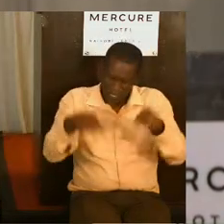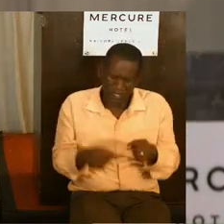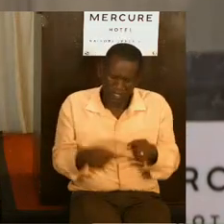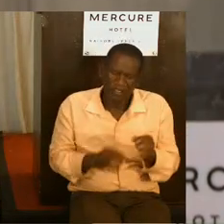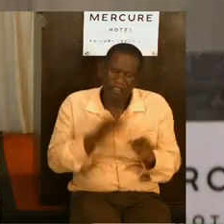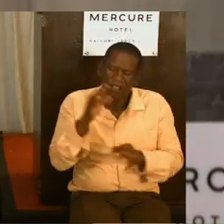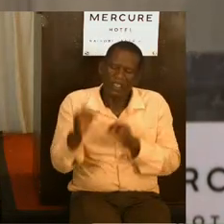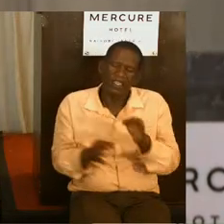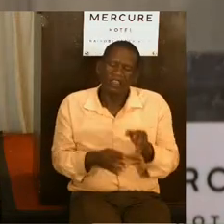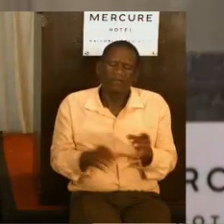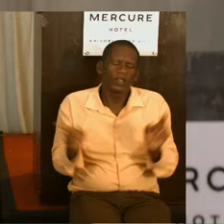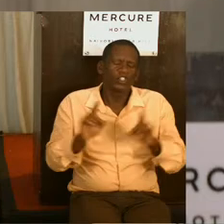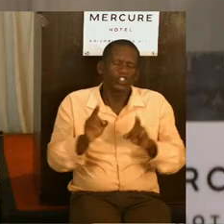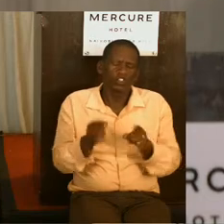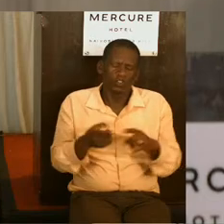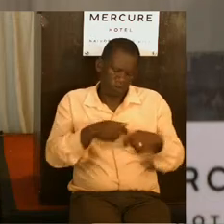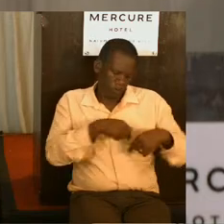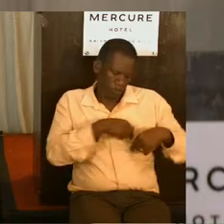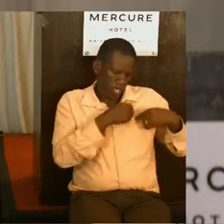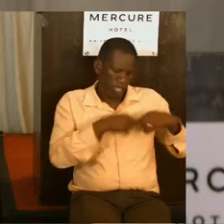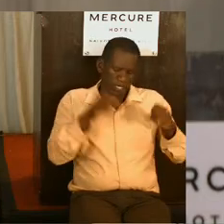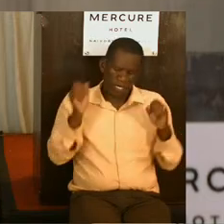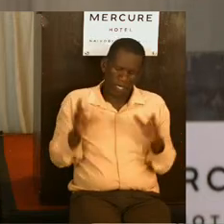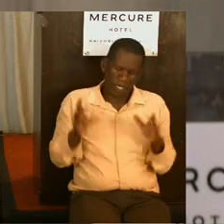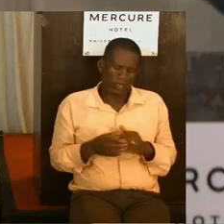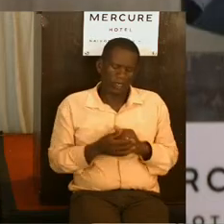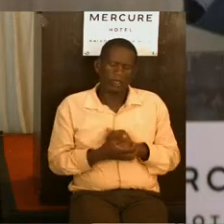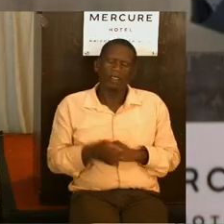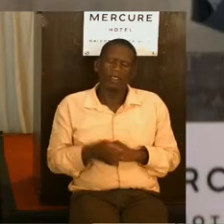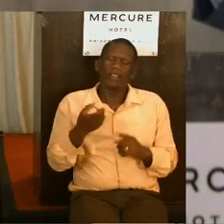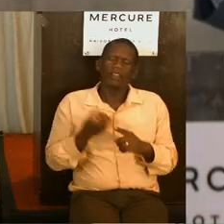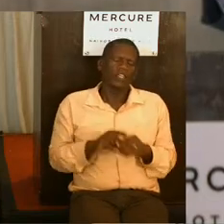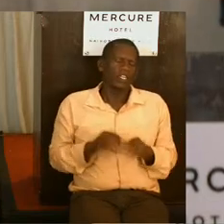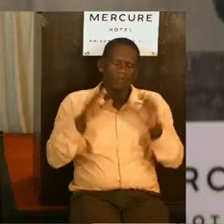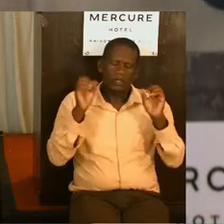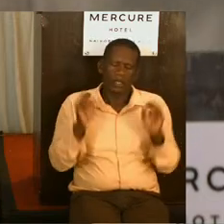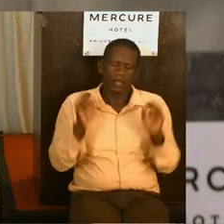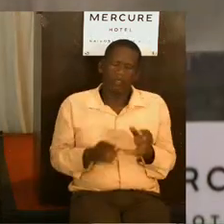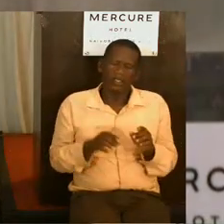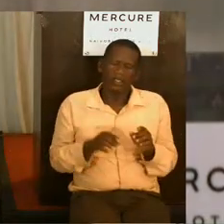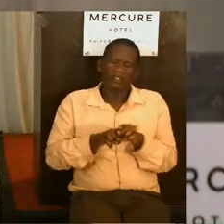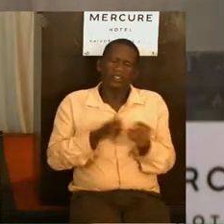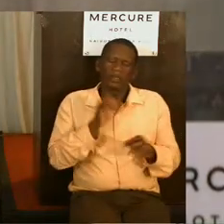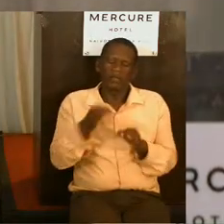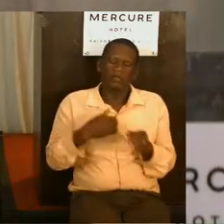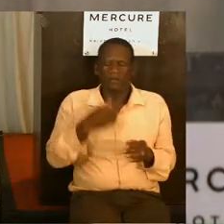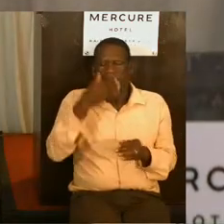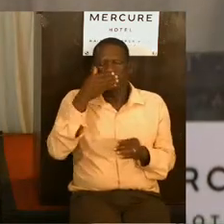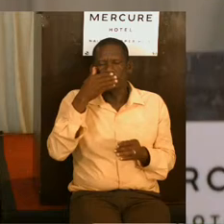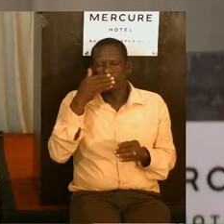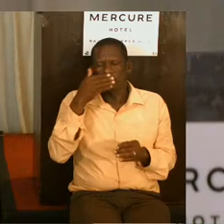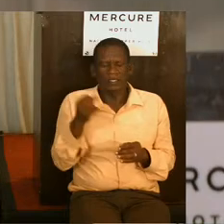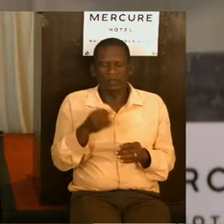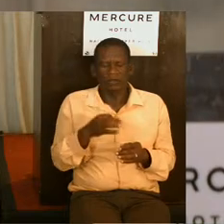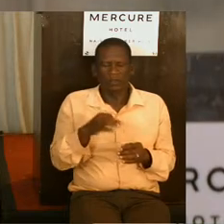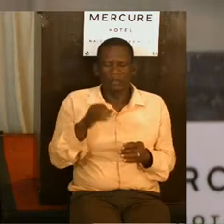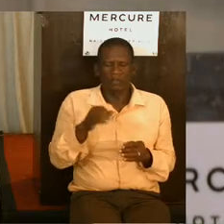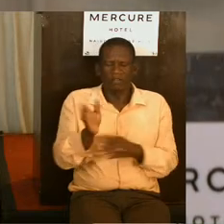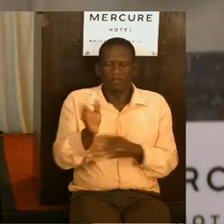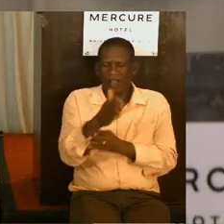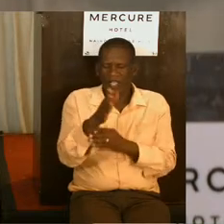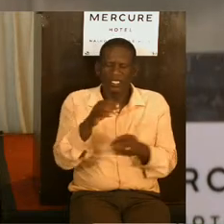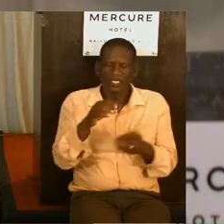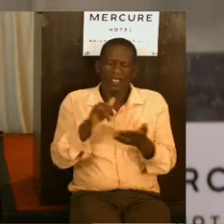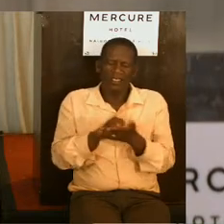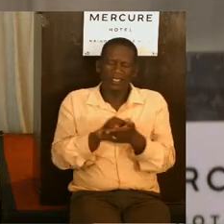if it doesn't come from the heart then it is useless even if you have the best of the flags that